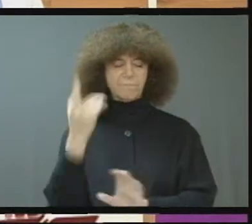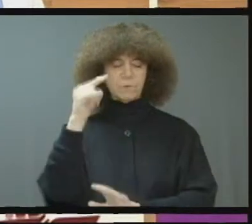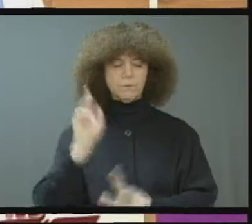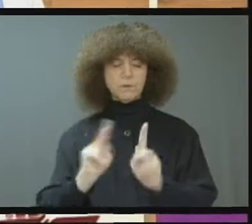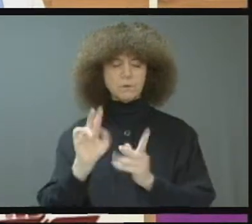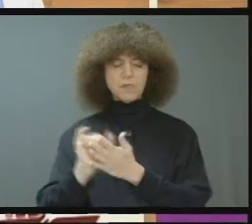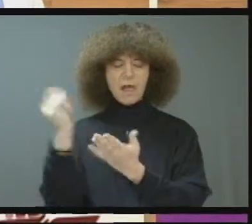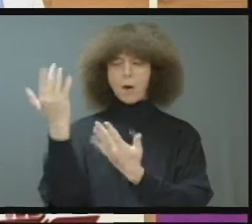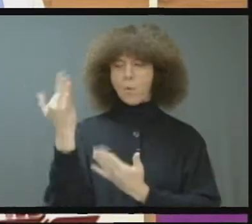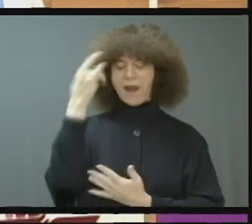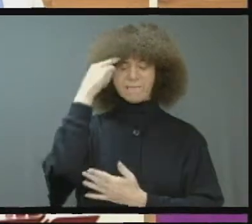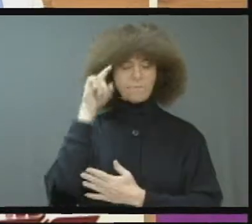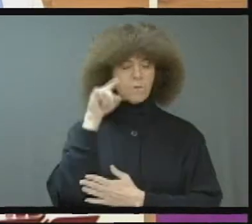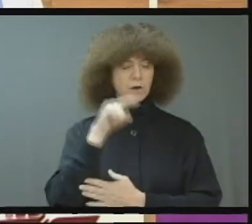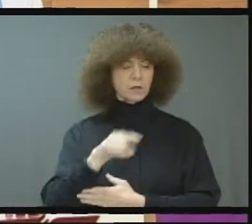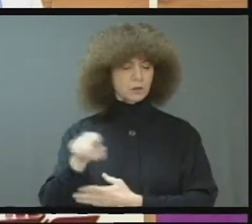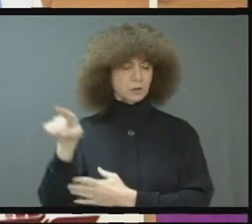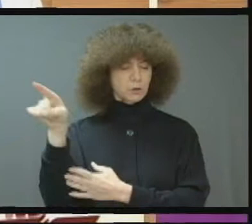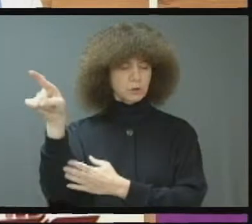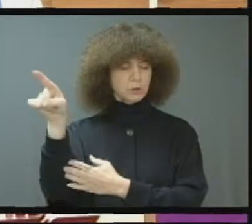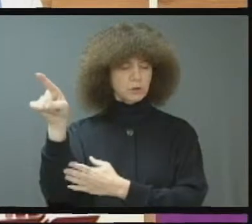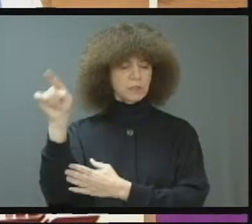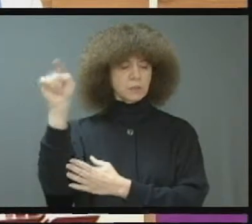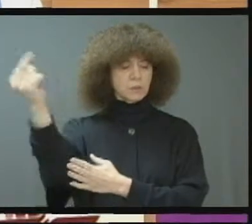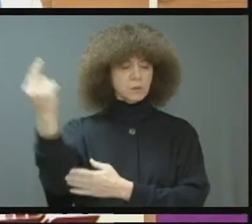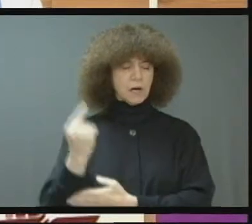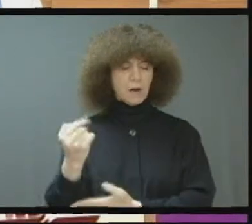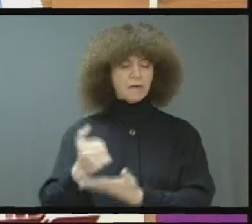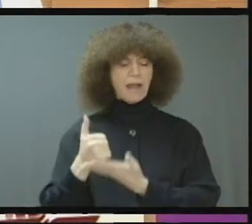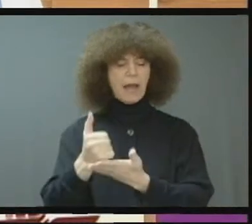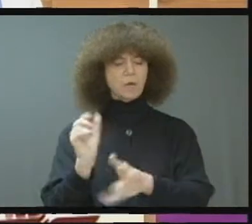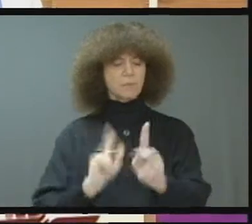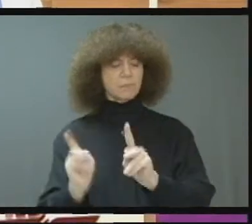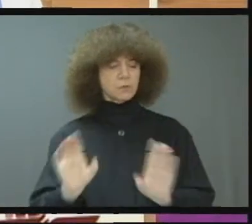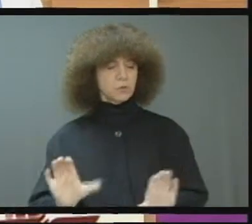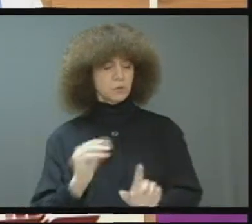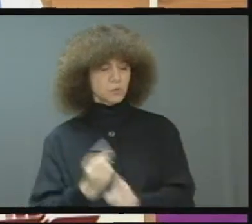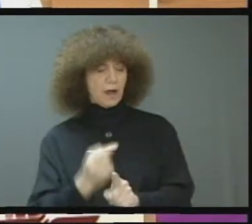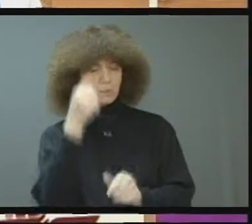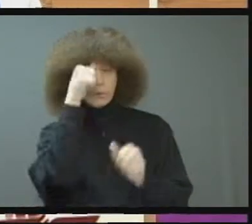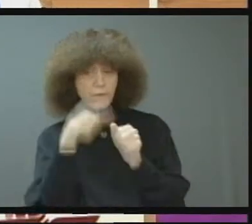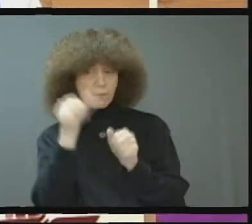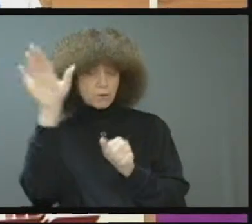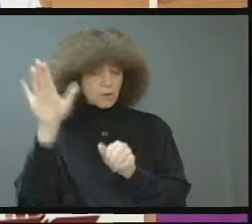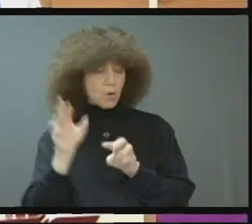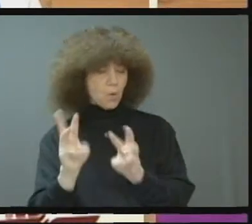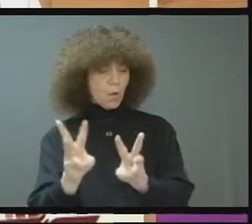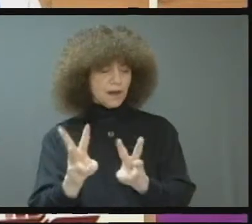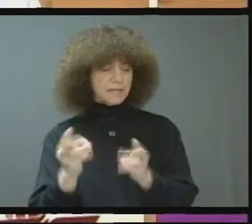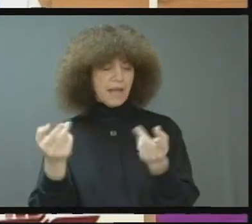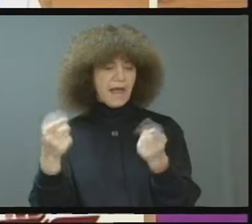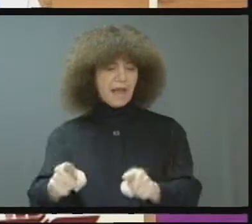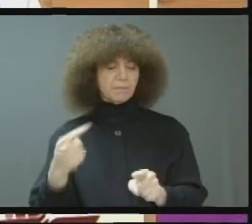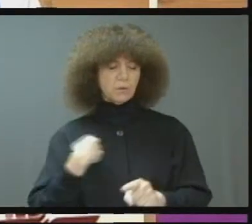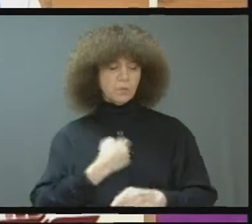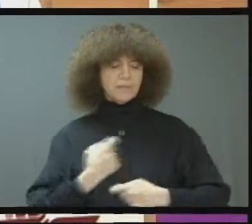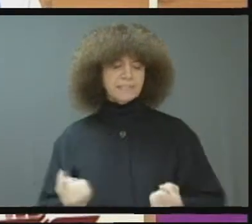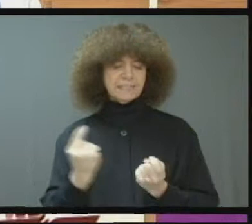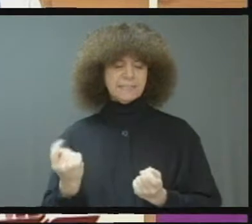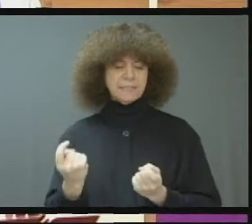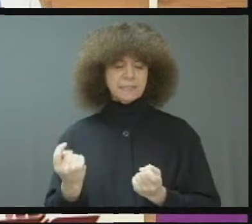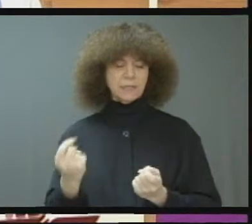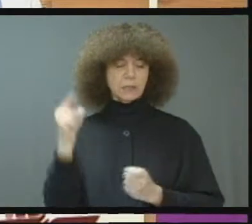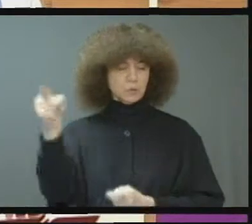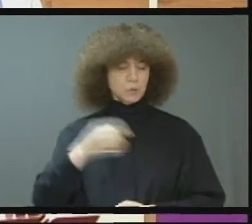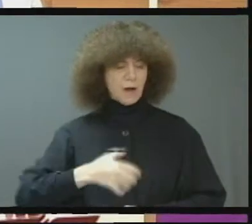the help of those who gladly do right, who remember your ways. But when we continue to sin against them, you are